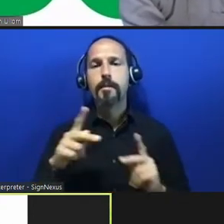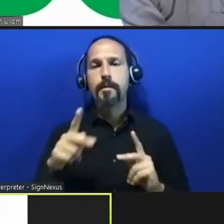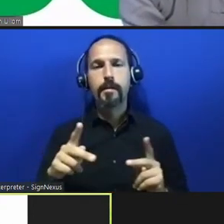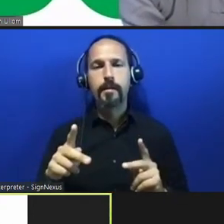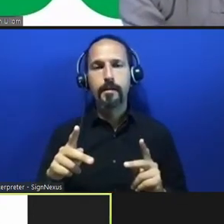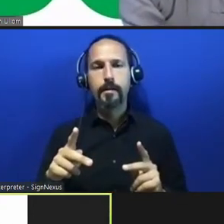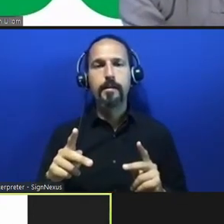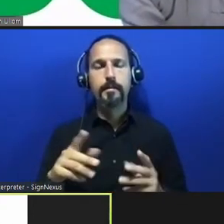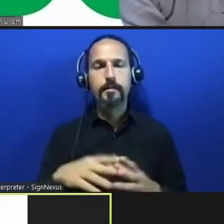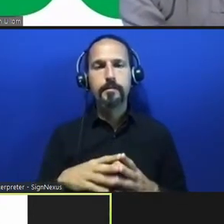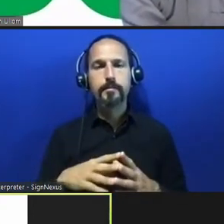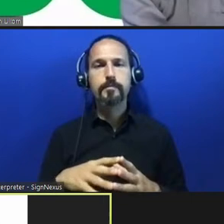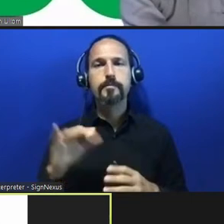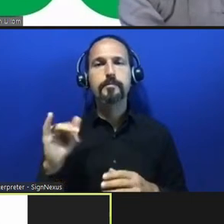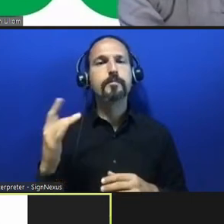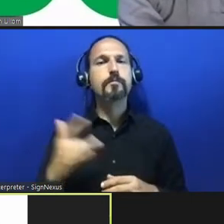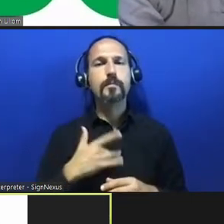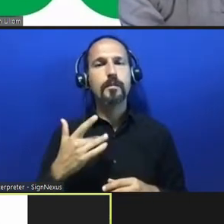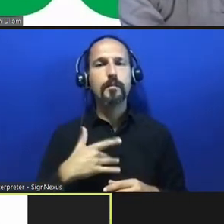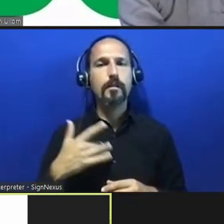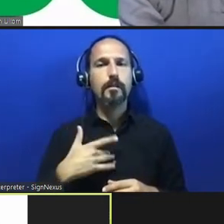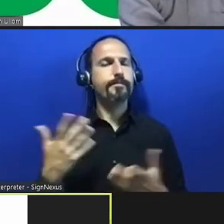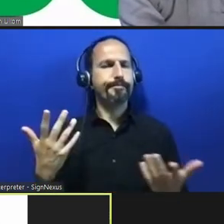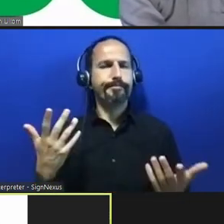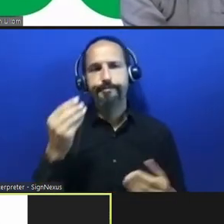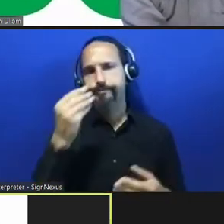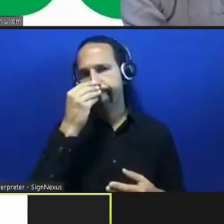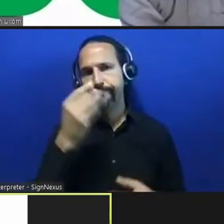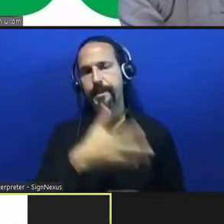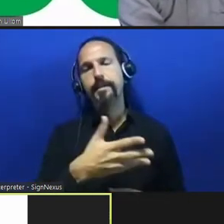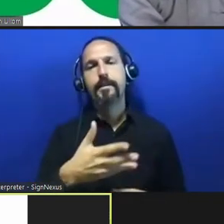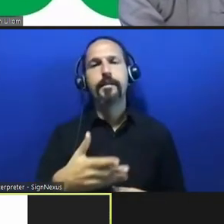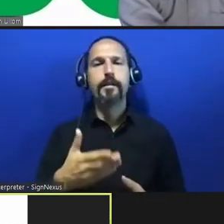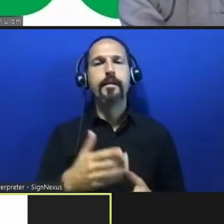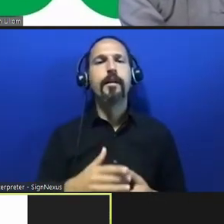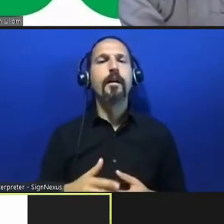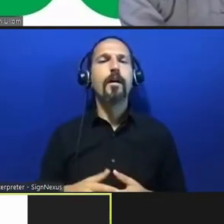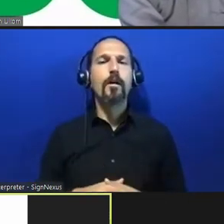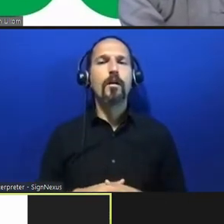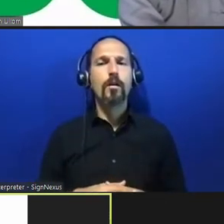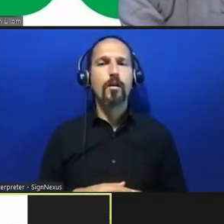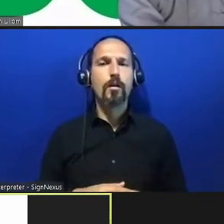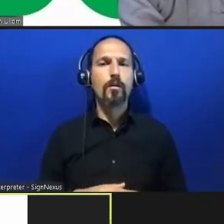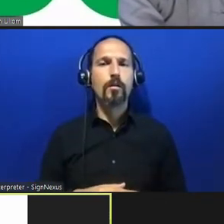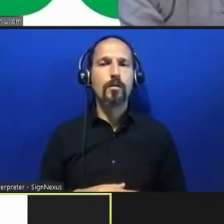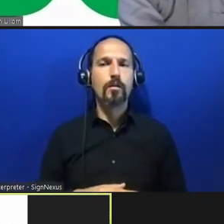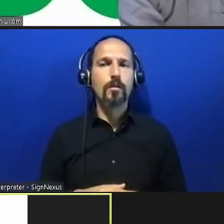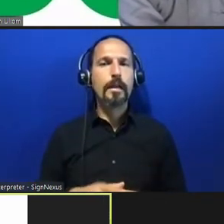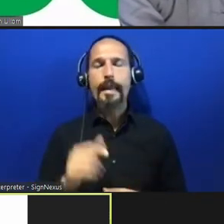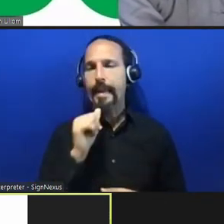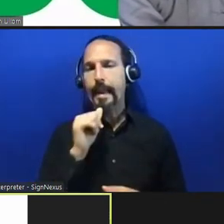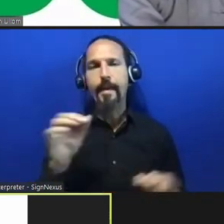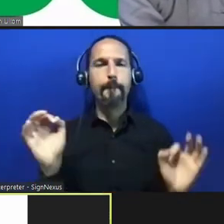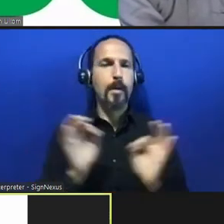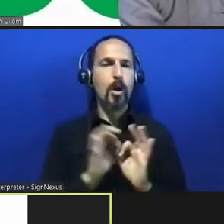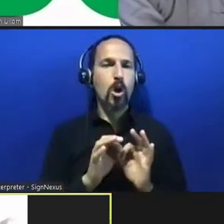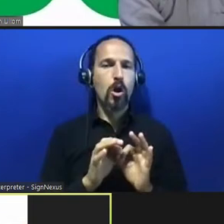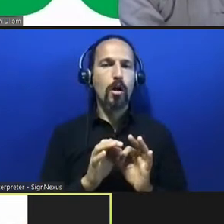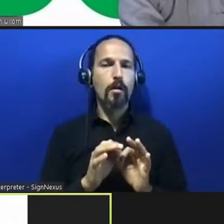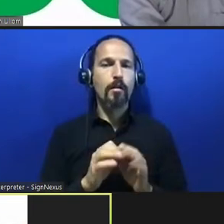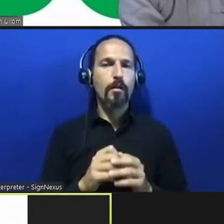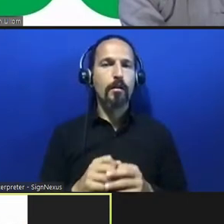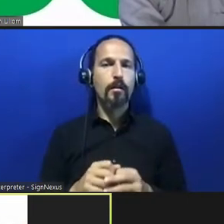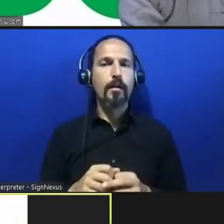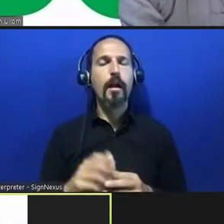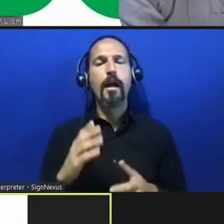it just feels like we're being thrown inside like uh we no longer no longer important even after